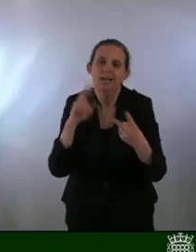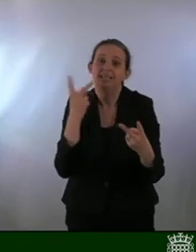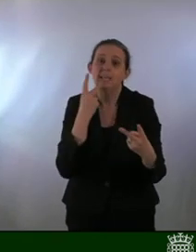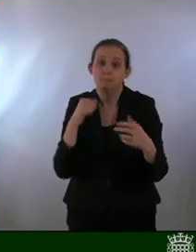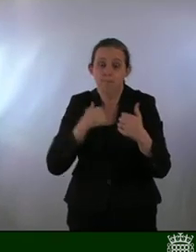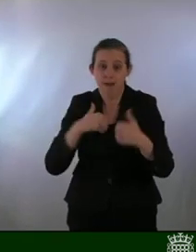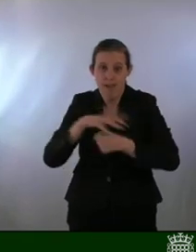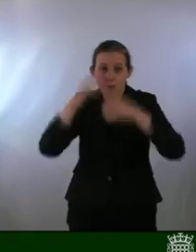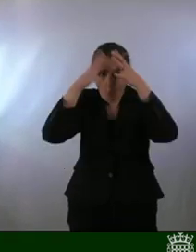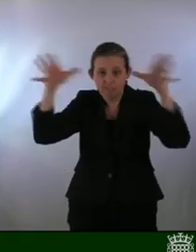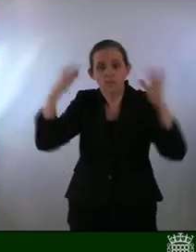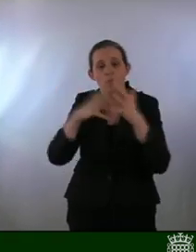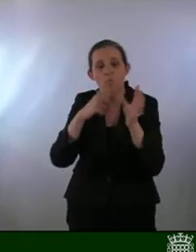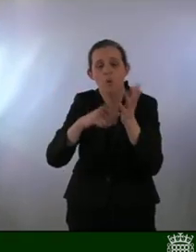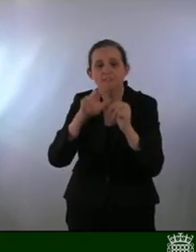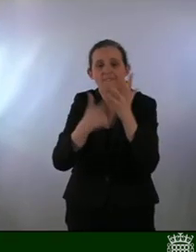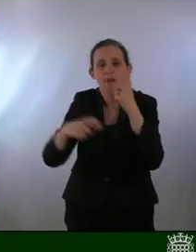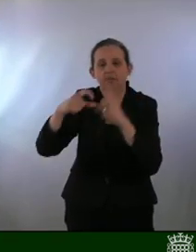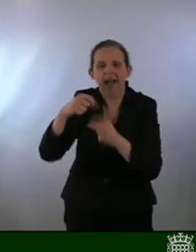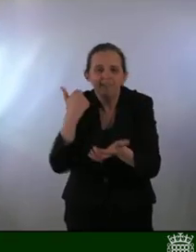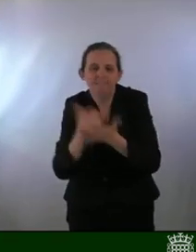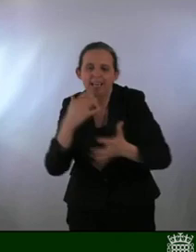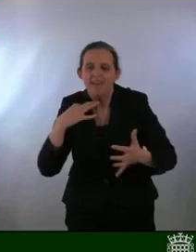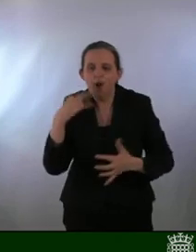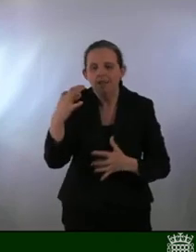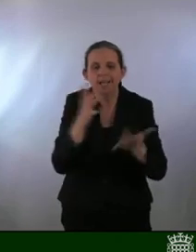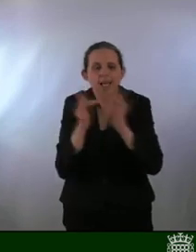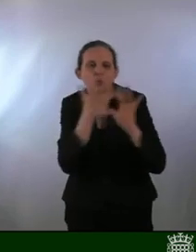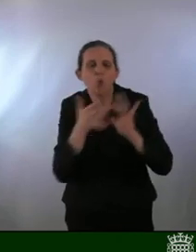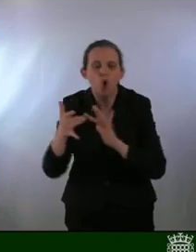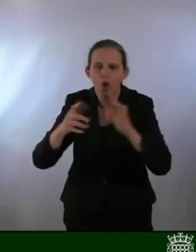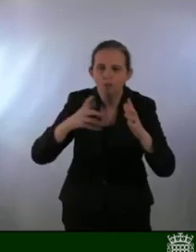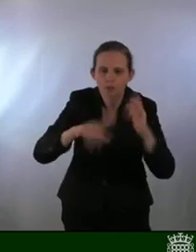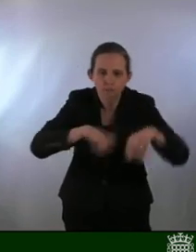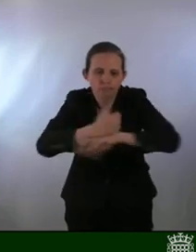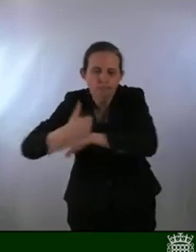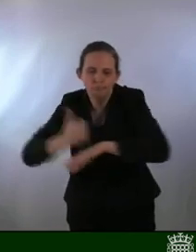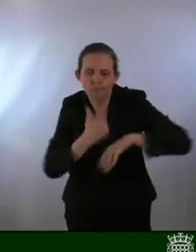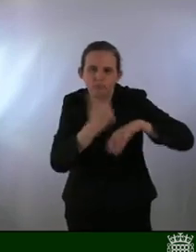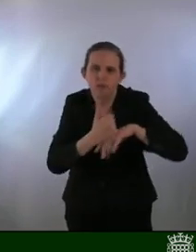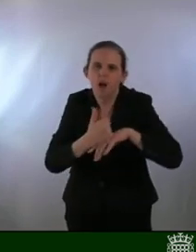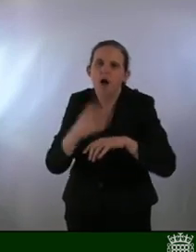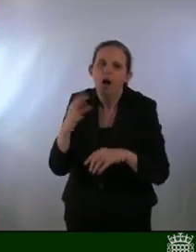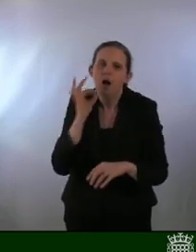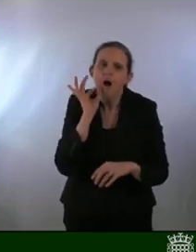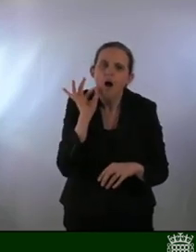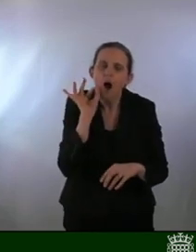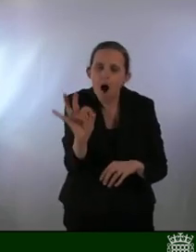we've got a great volunteer network popping up, and I'm sure that's happening across the country, across all parties. What I wanted